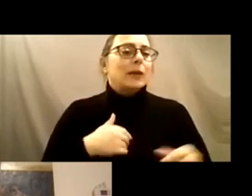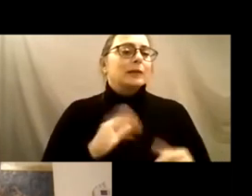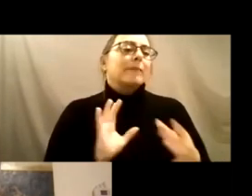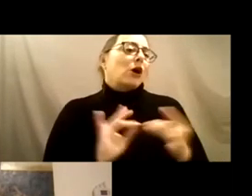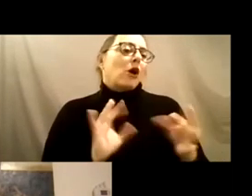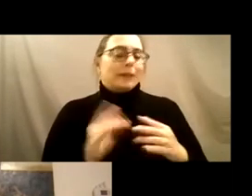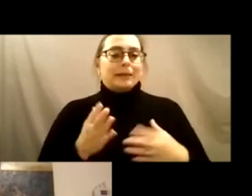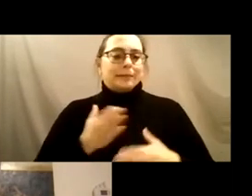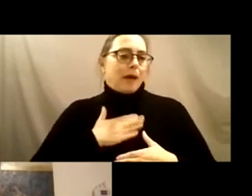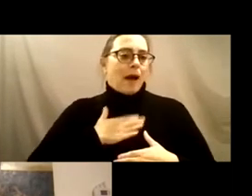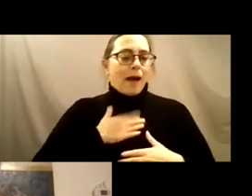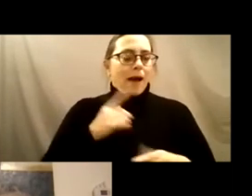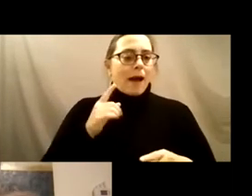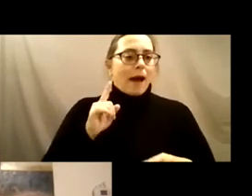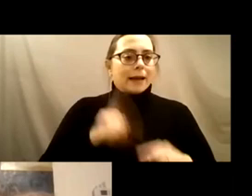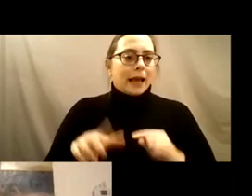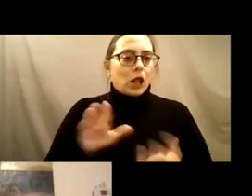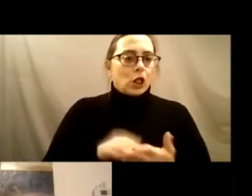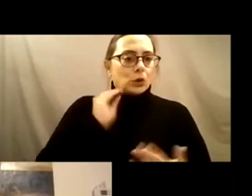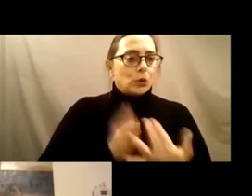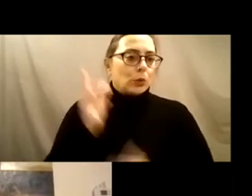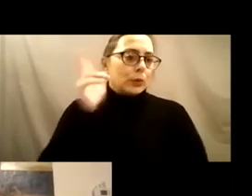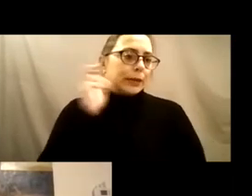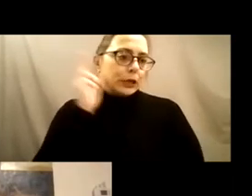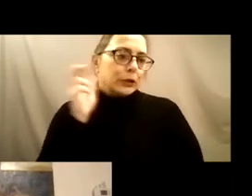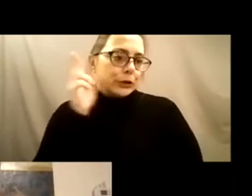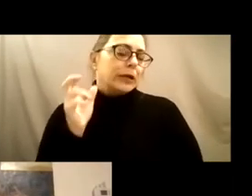my neurodivergence chronic illness. And